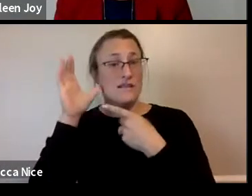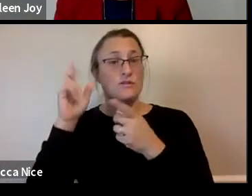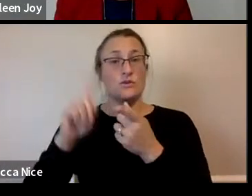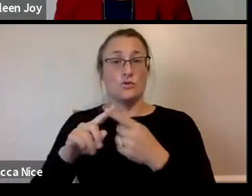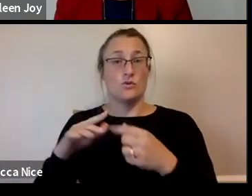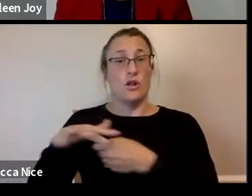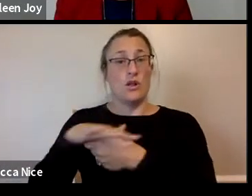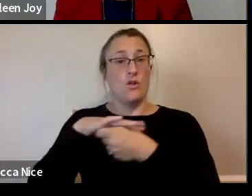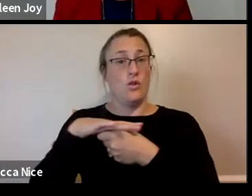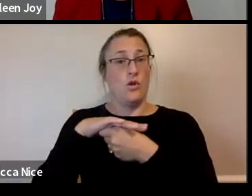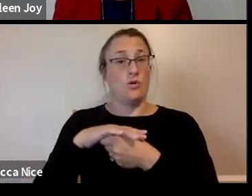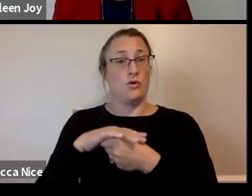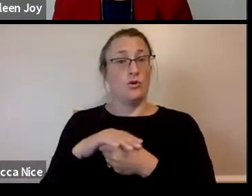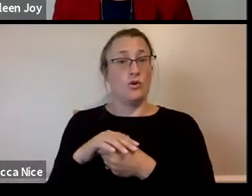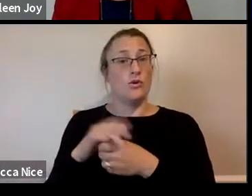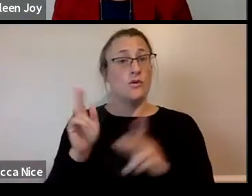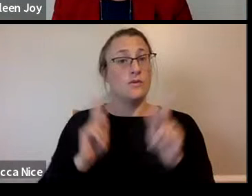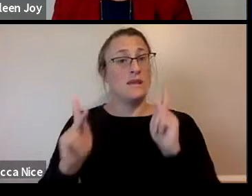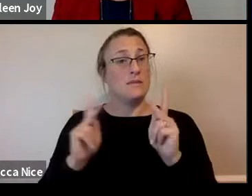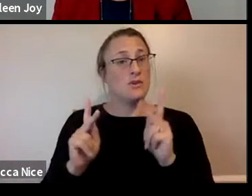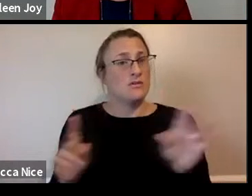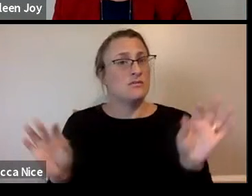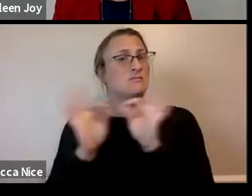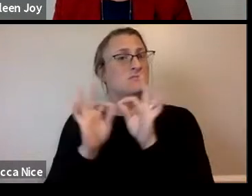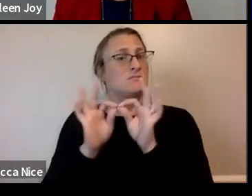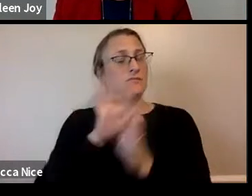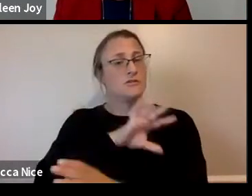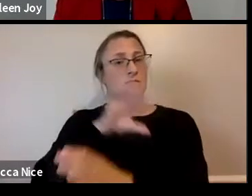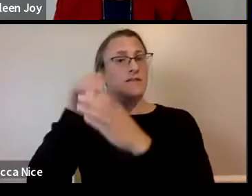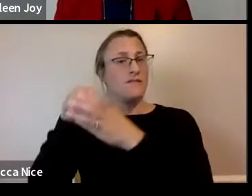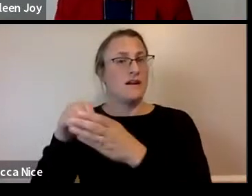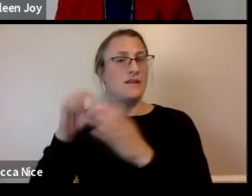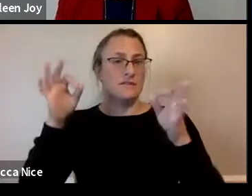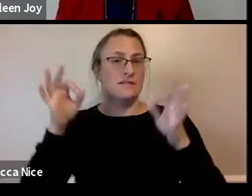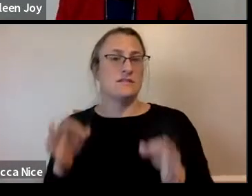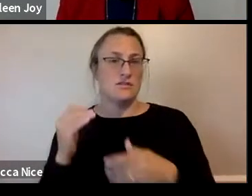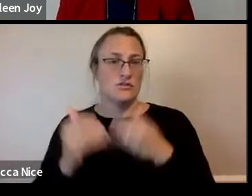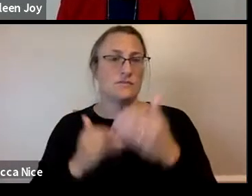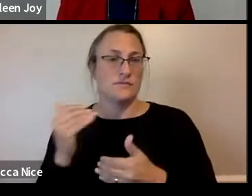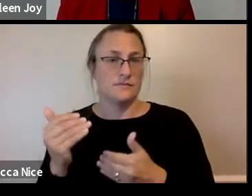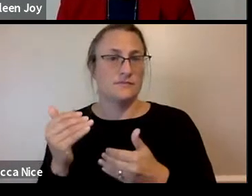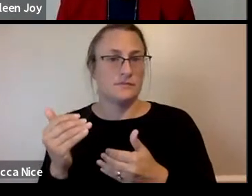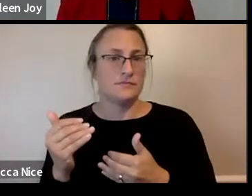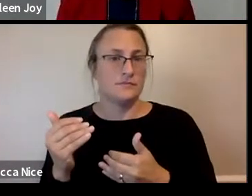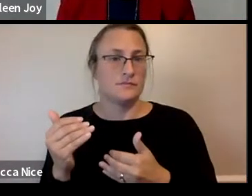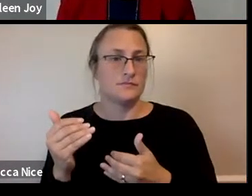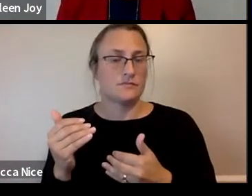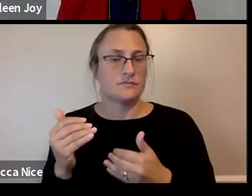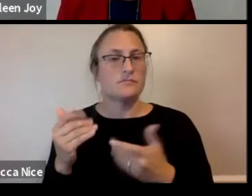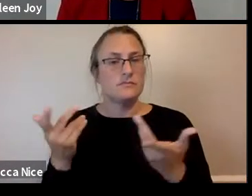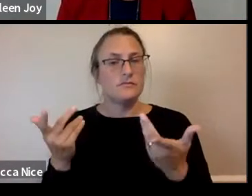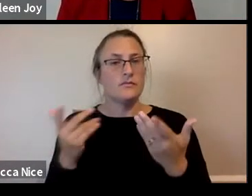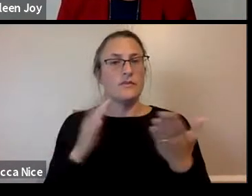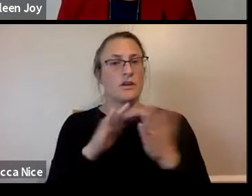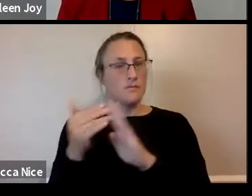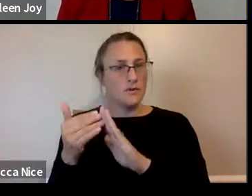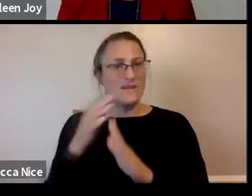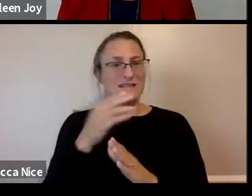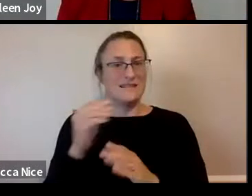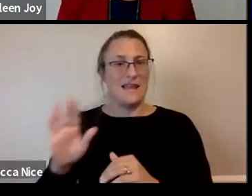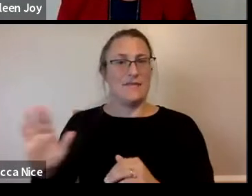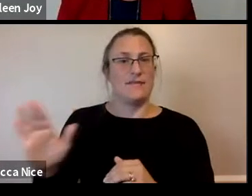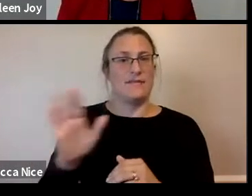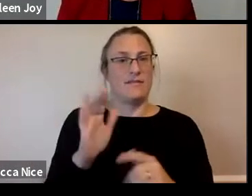stakeholders and involve them in the decision-making process, as it is the communities and their lives who will